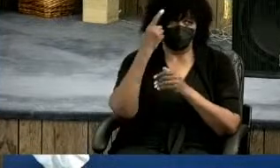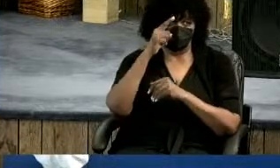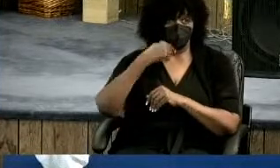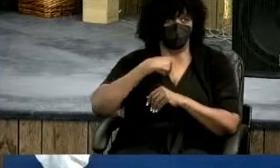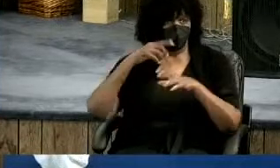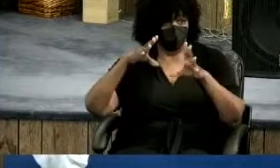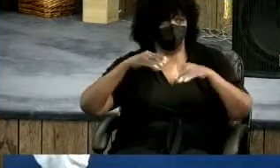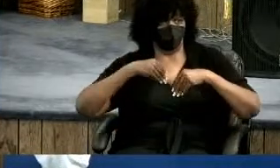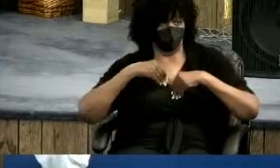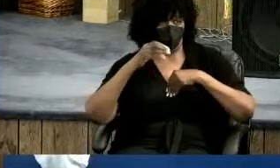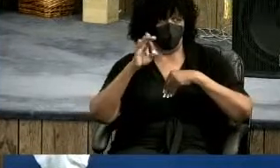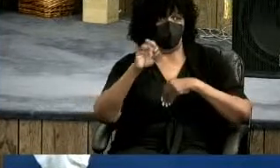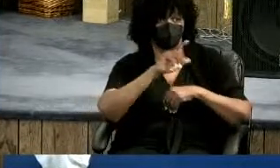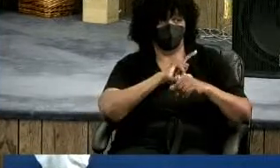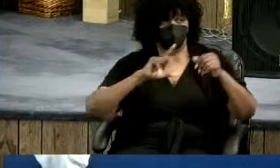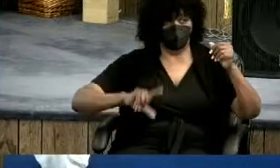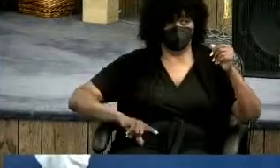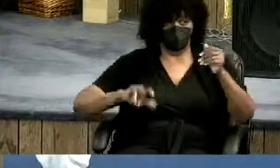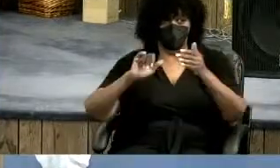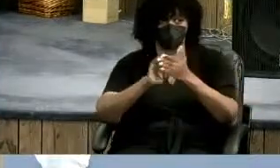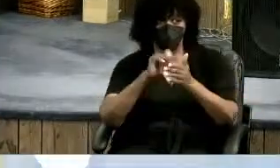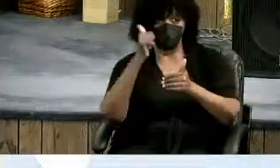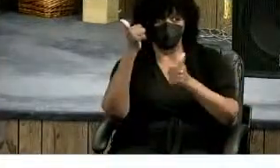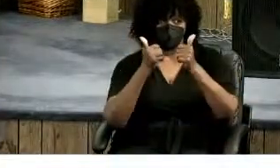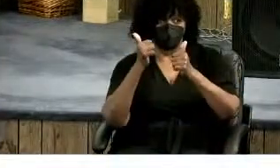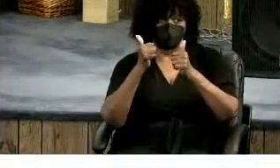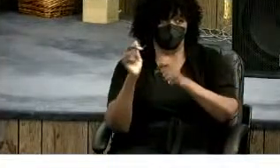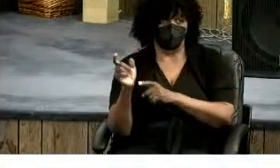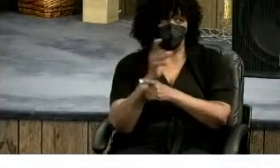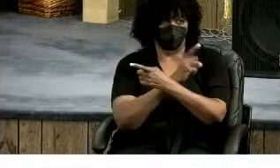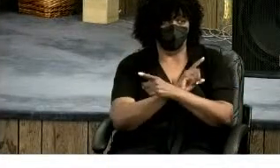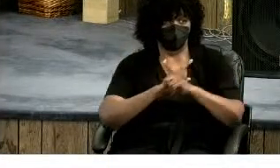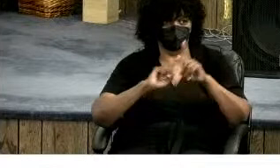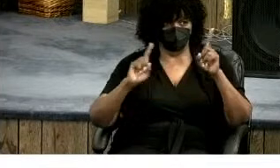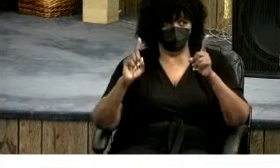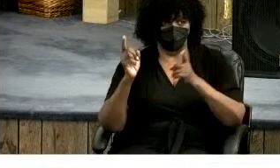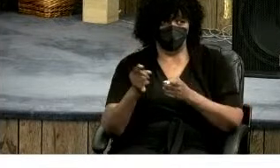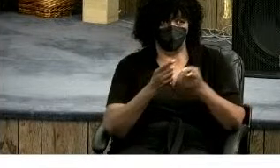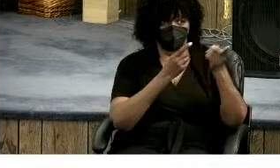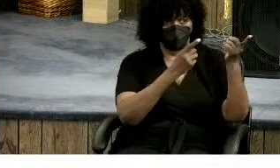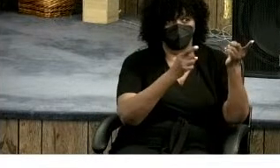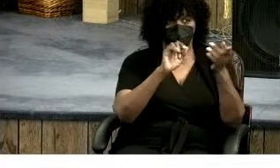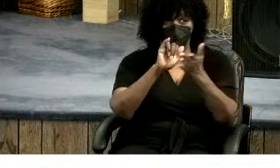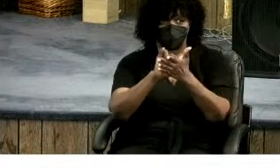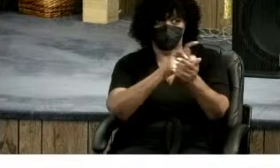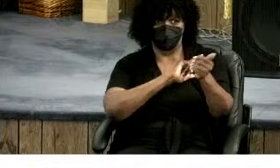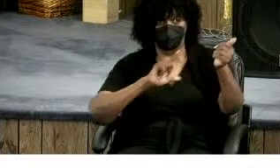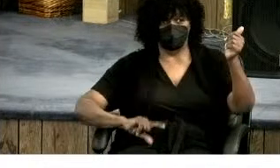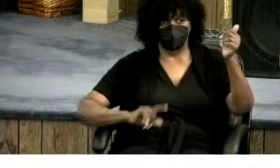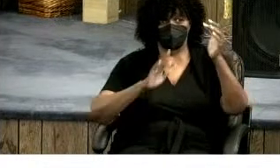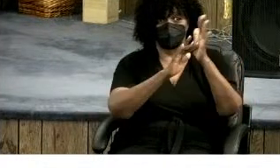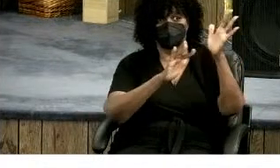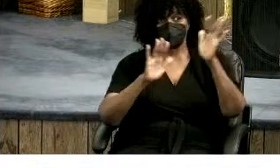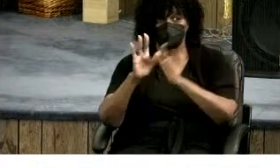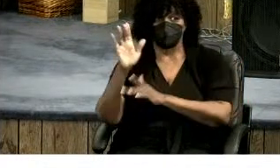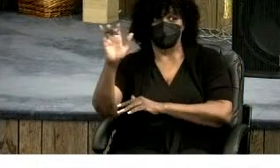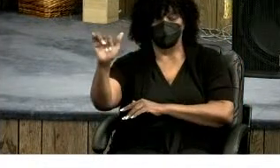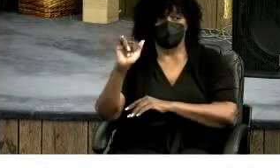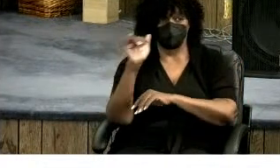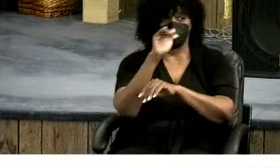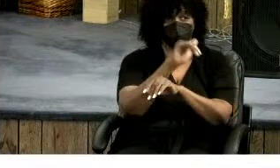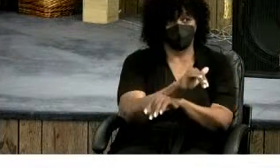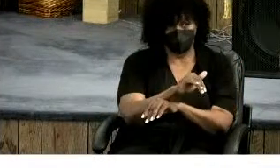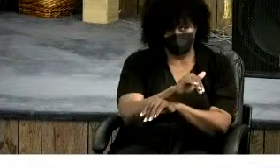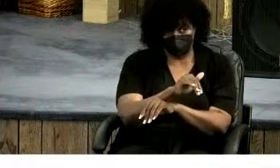For I have received of the Lord that which also I delivered unto you, that the Lord Jesus,